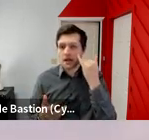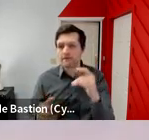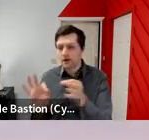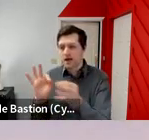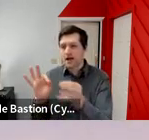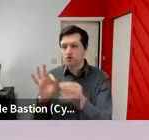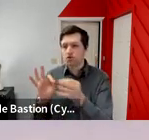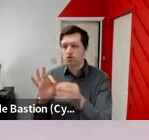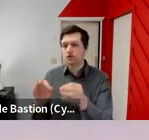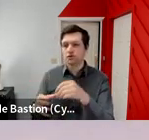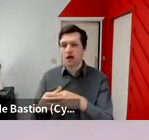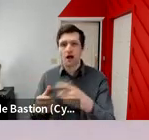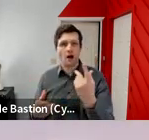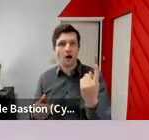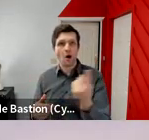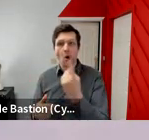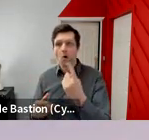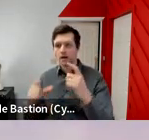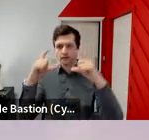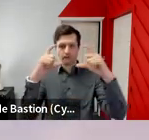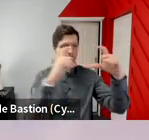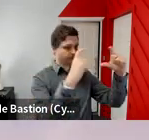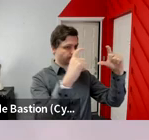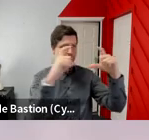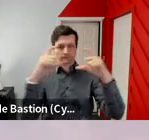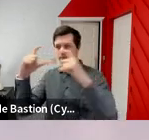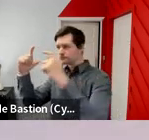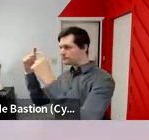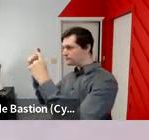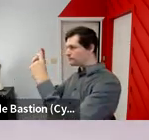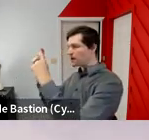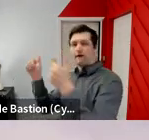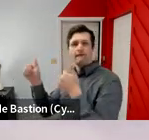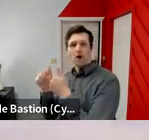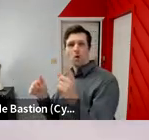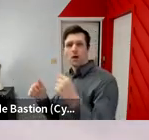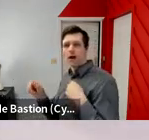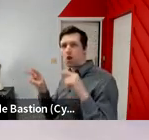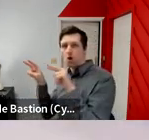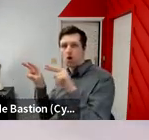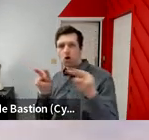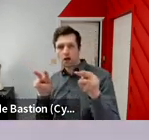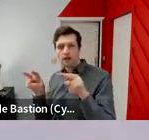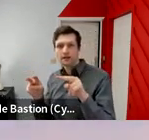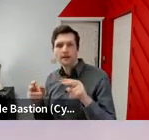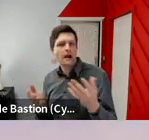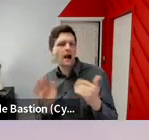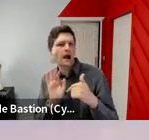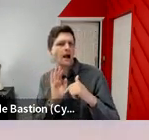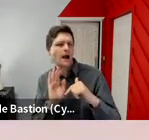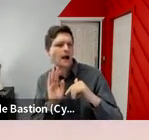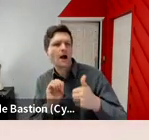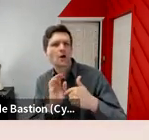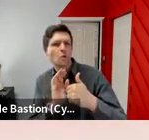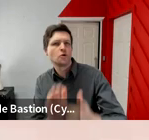So we know where some of the challenges are. If the captions are only in a specific spot, if they follow where